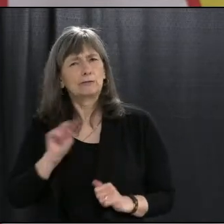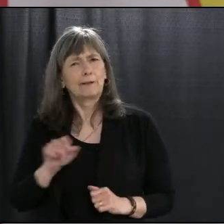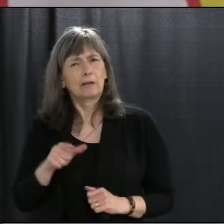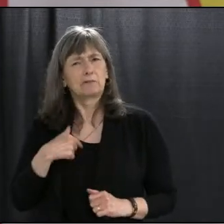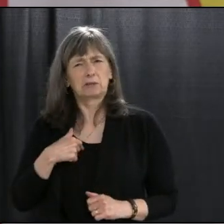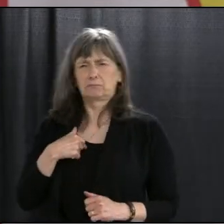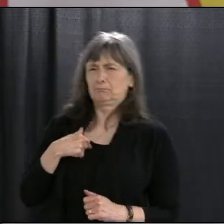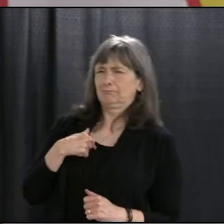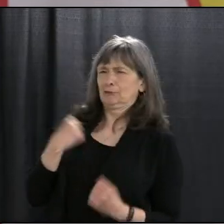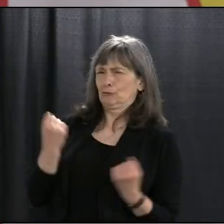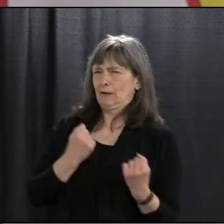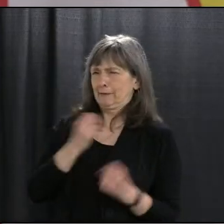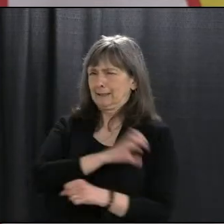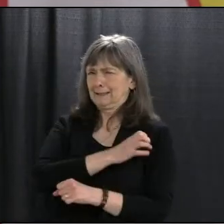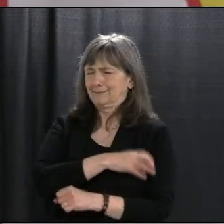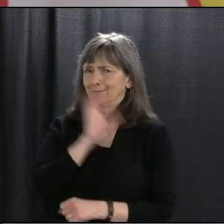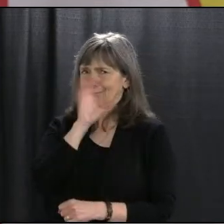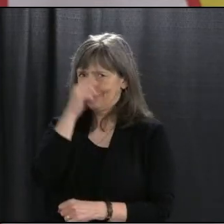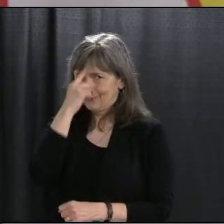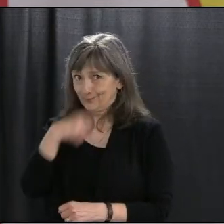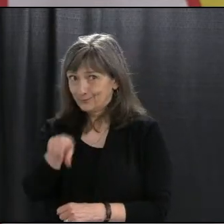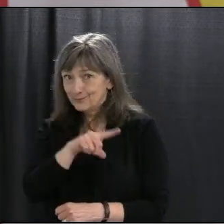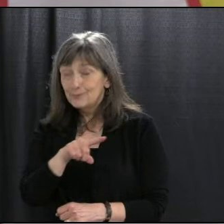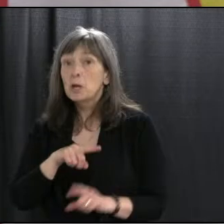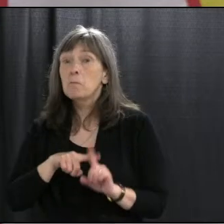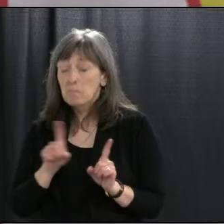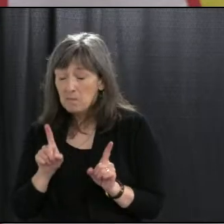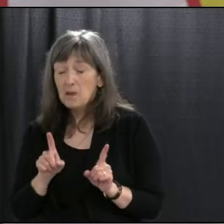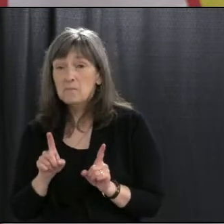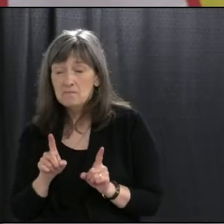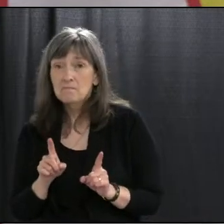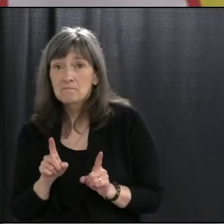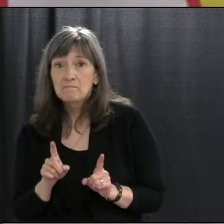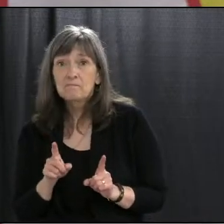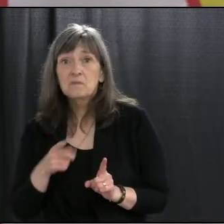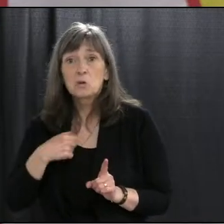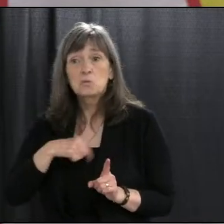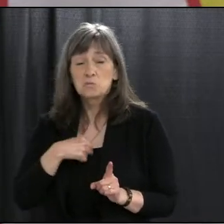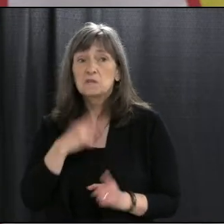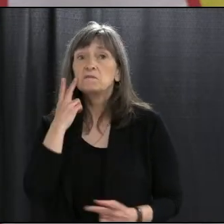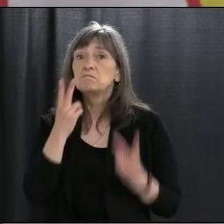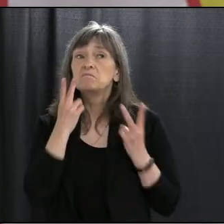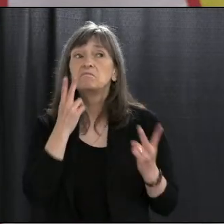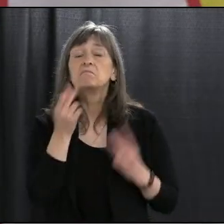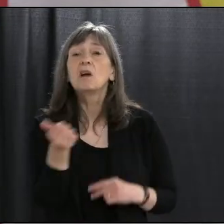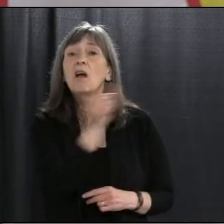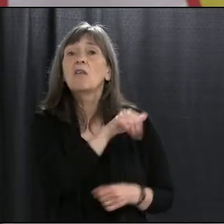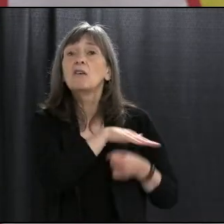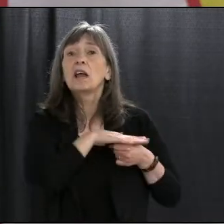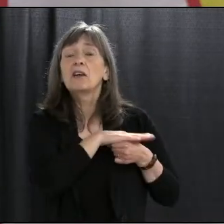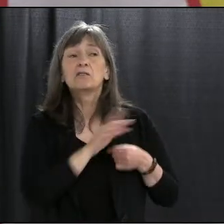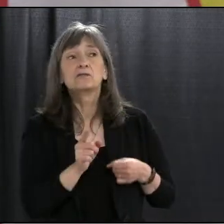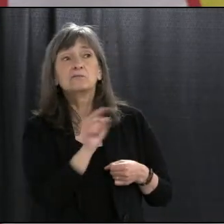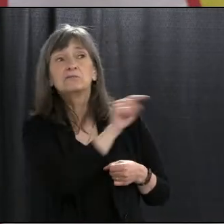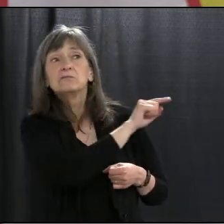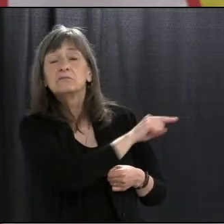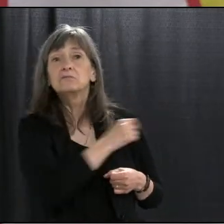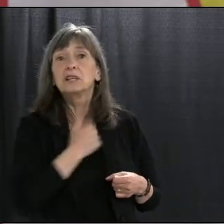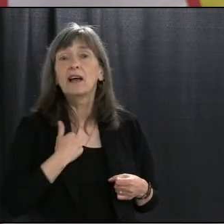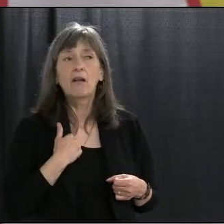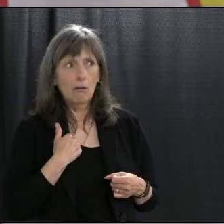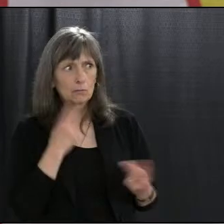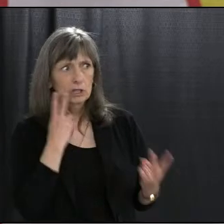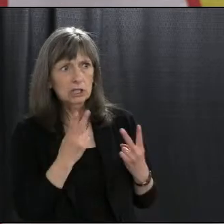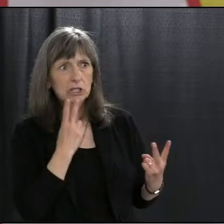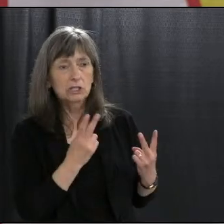this province, but we have put in place best experiences and best practice from other locations because